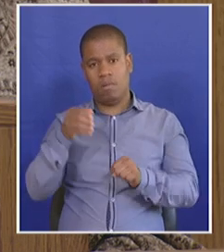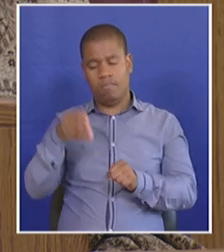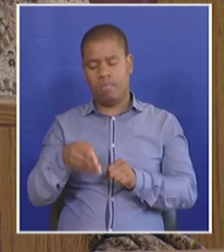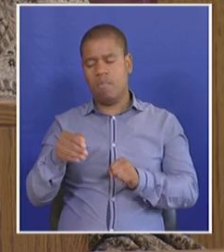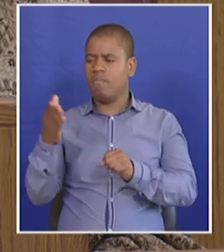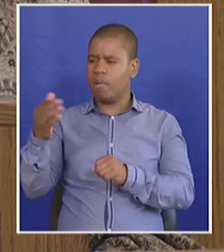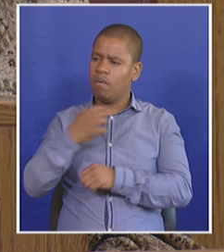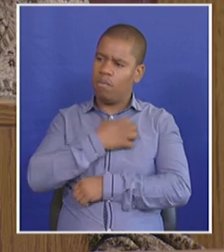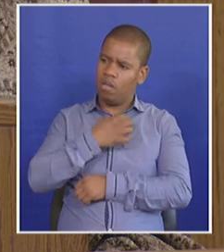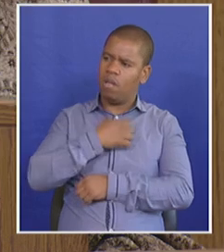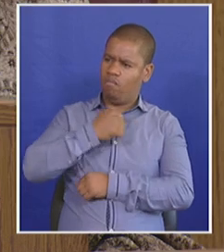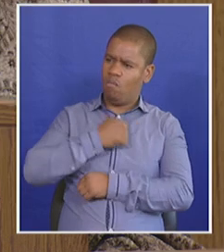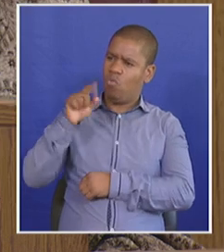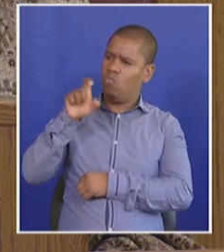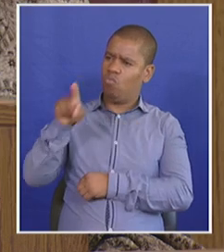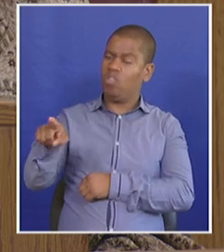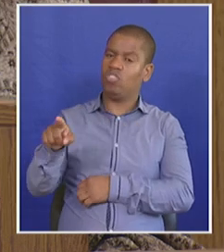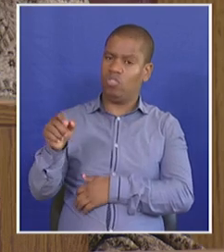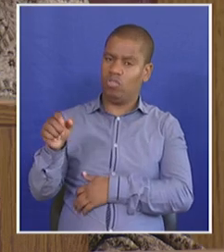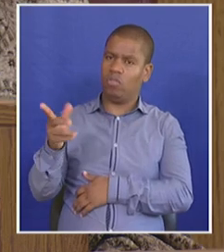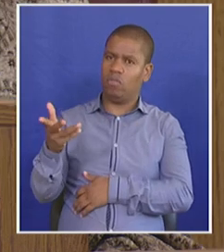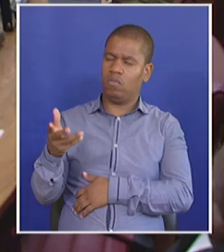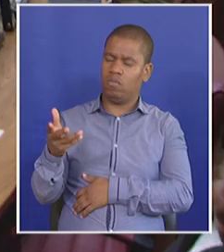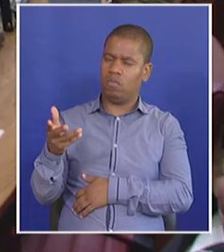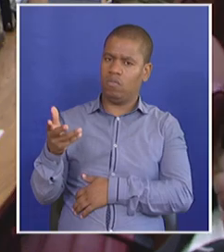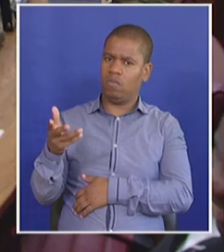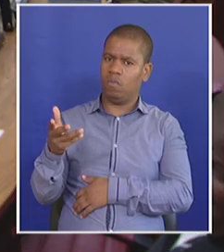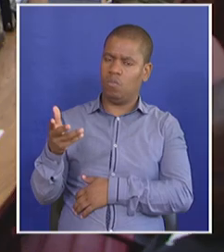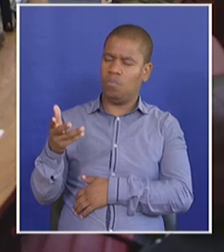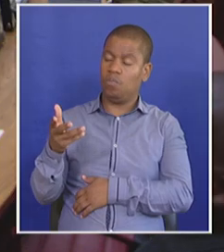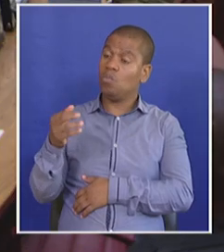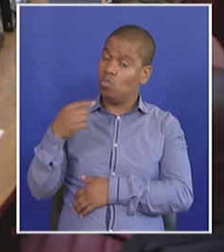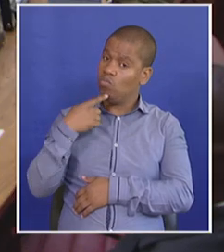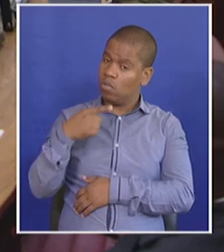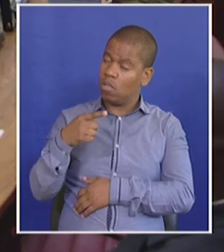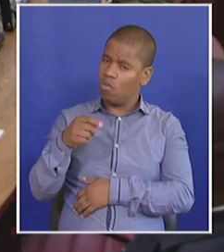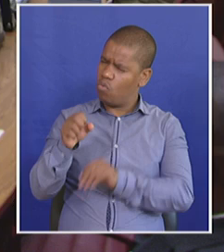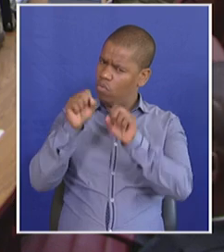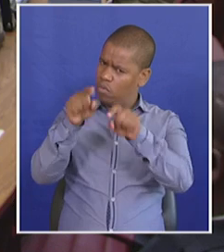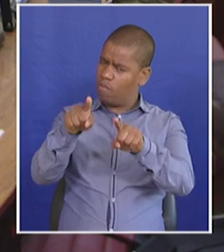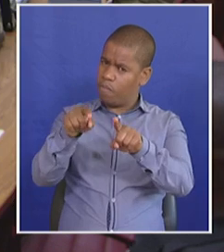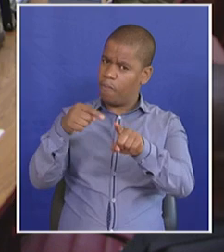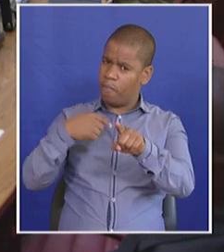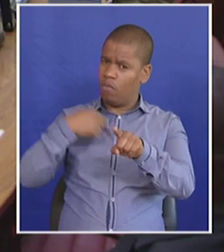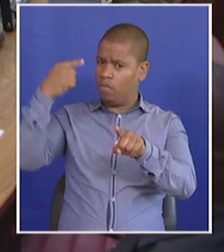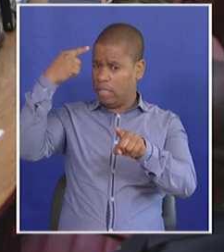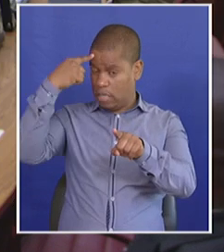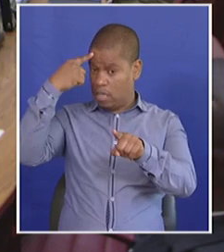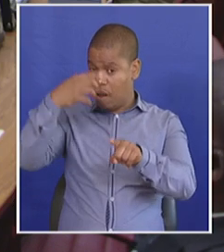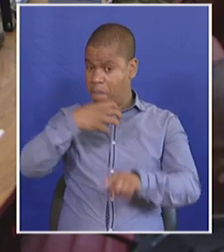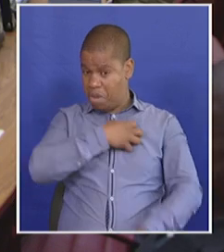Honorable Minister, my question to you would be that do you still consider yourself as a legitimate